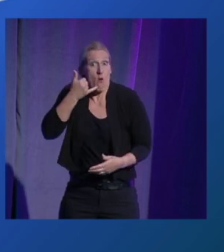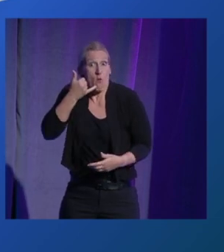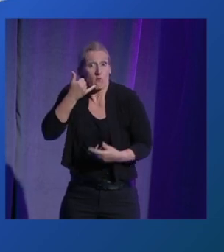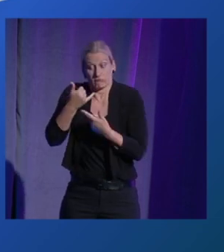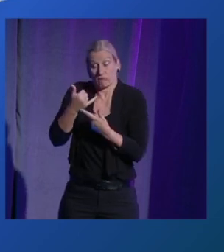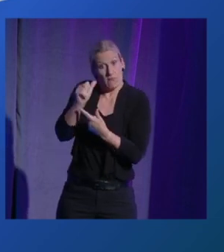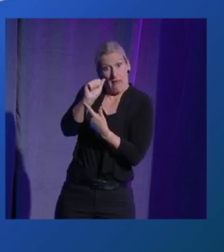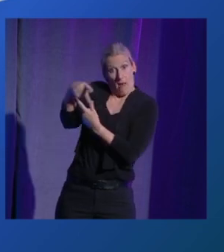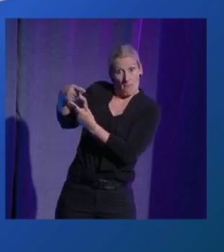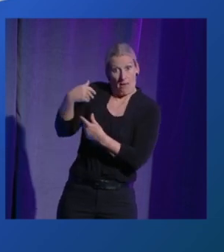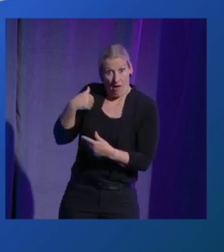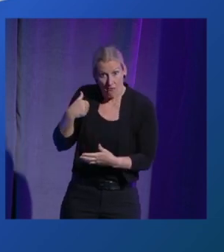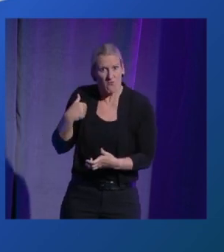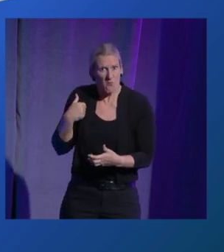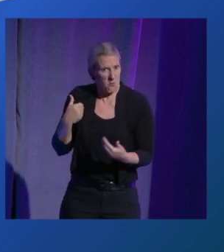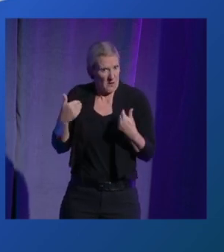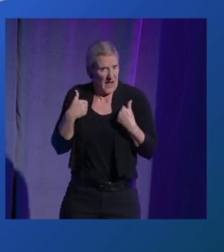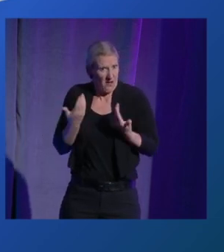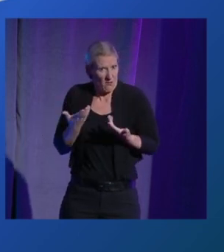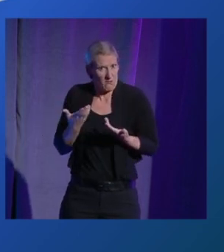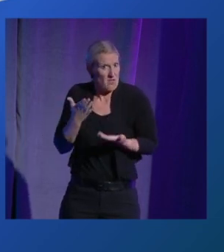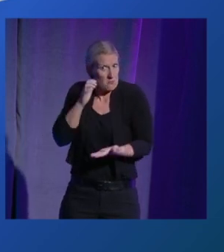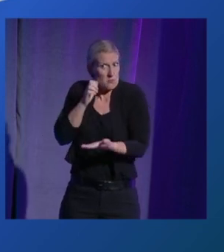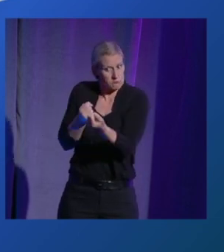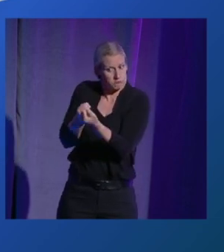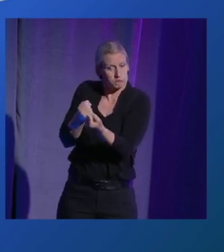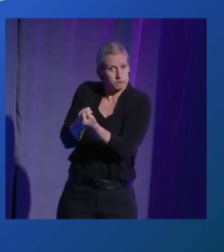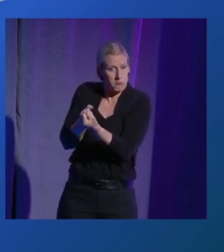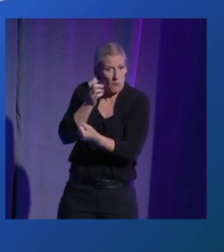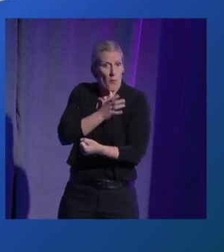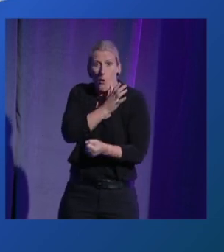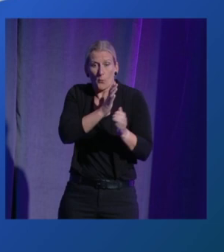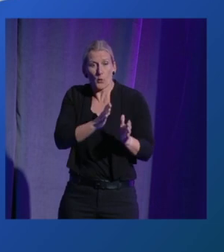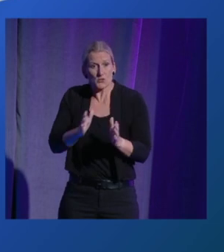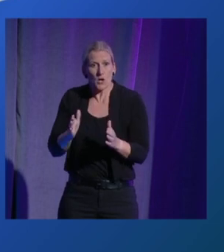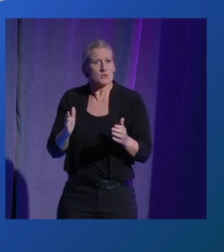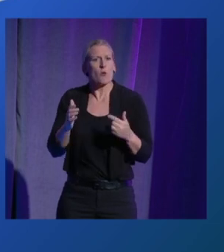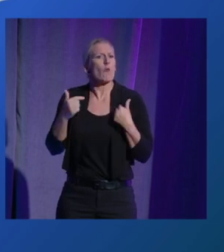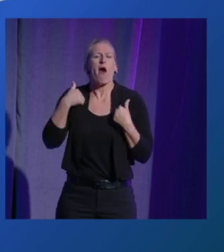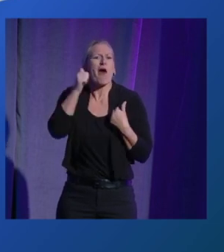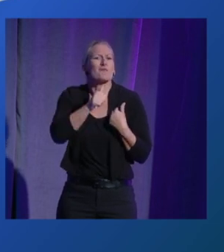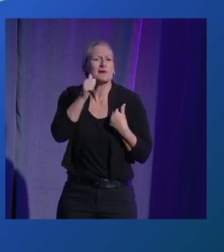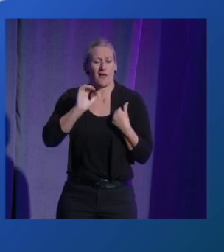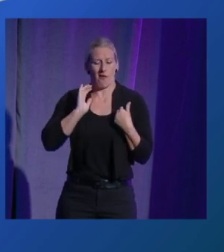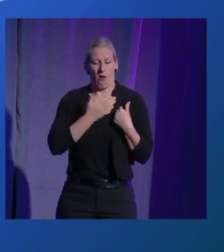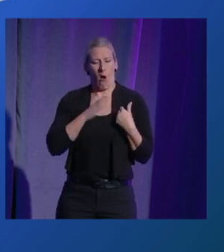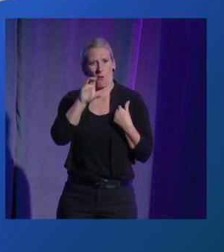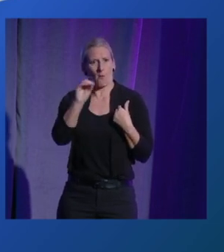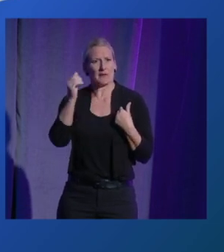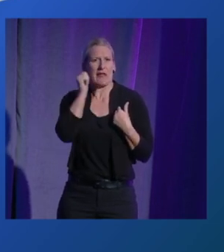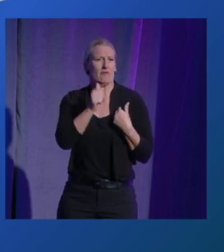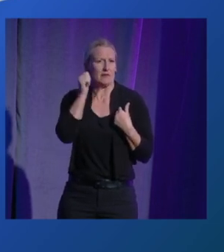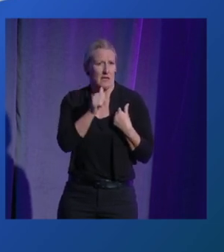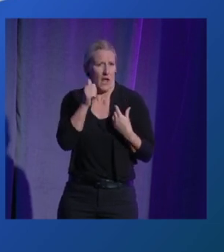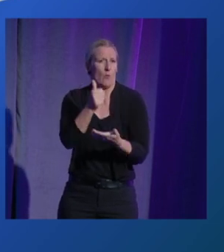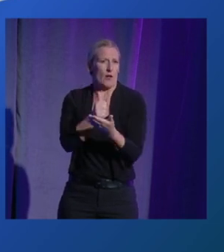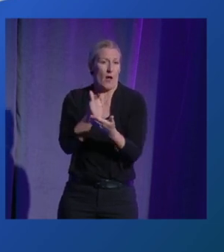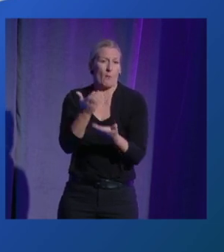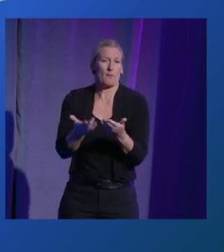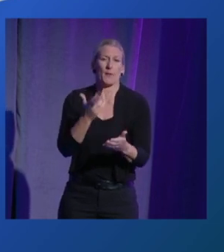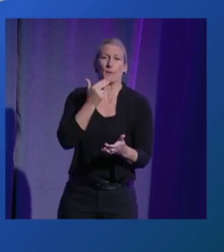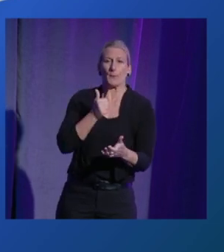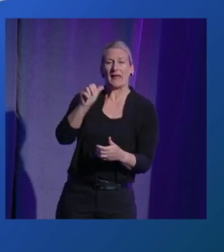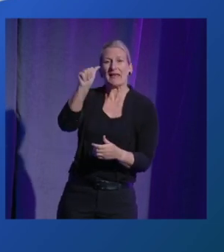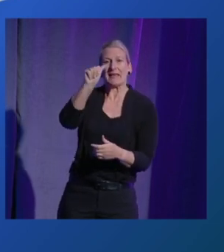imagery for example we talk to Farmers every single day around the world whether it's small holder farmers in Asia soybean farmers in Brazil